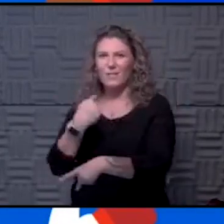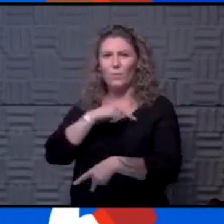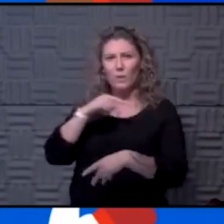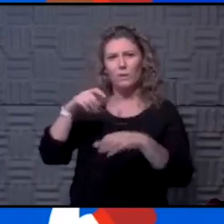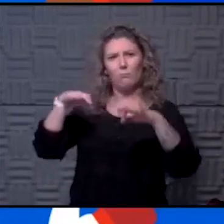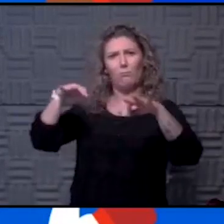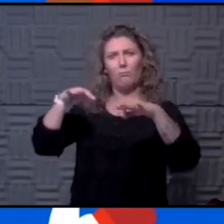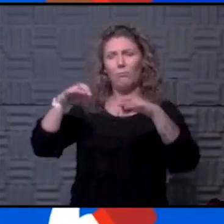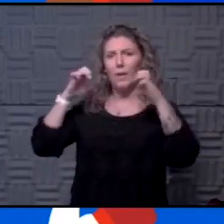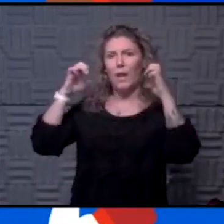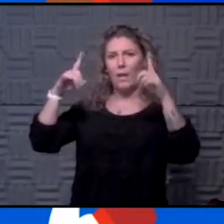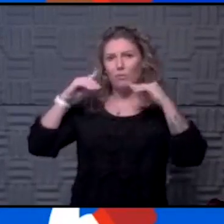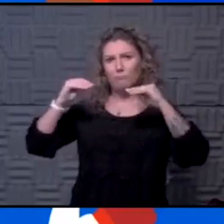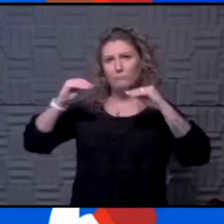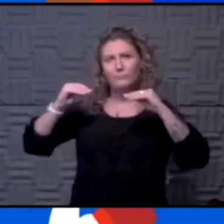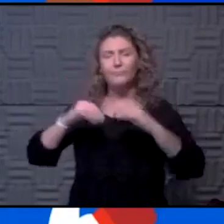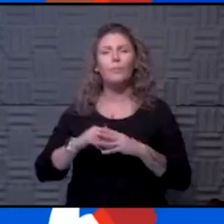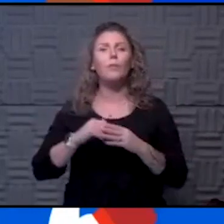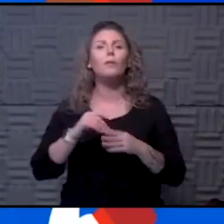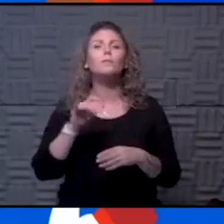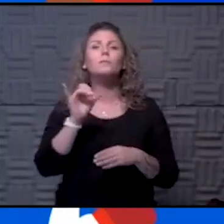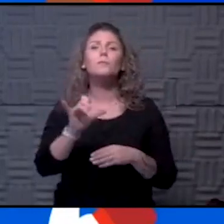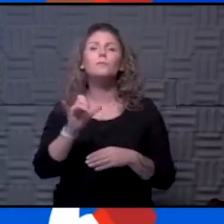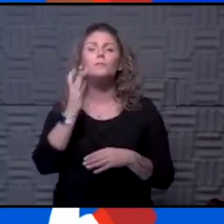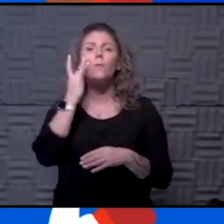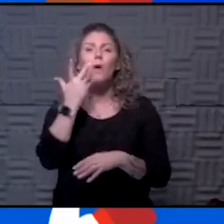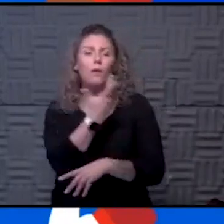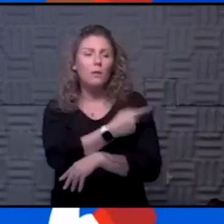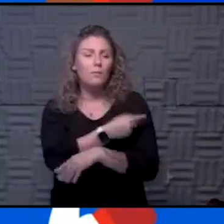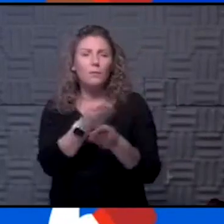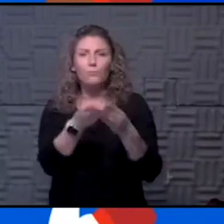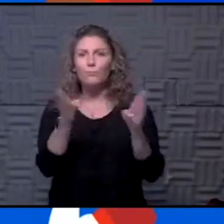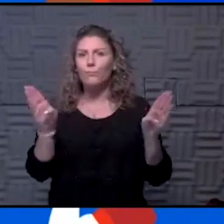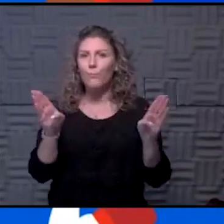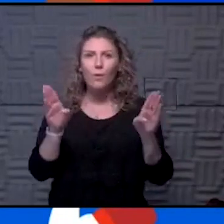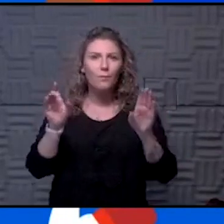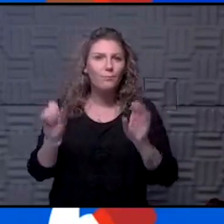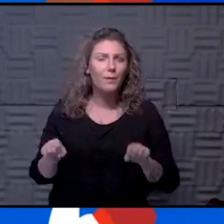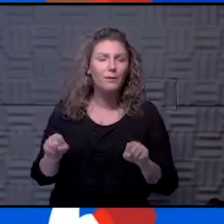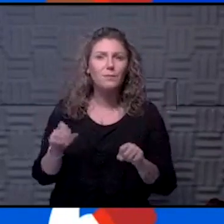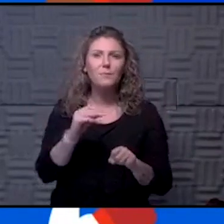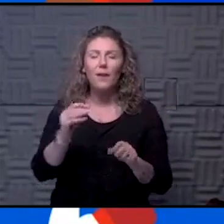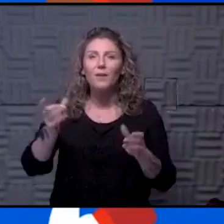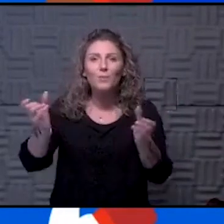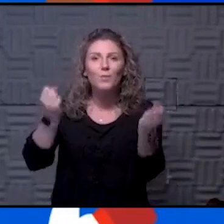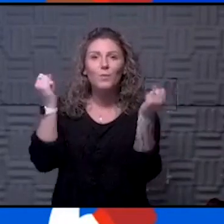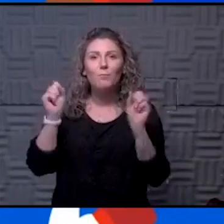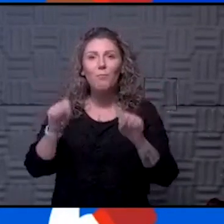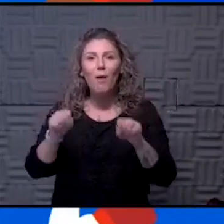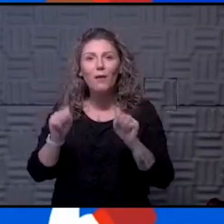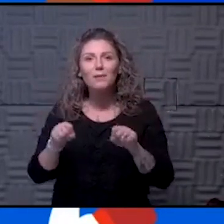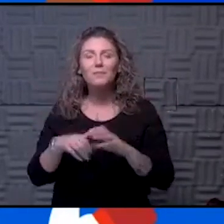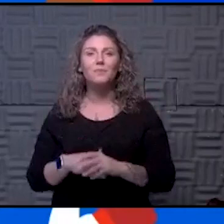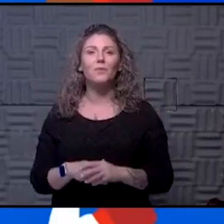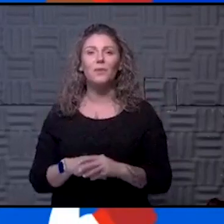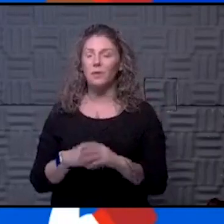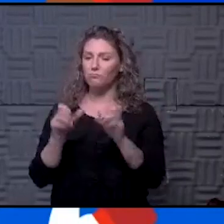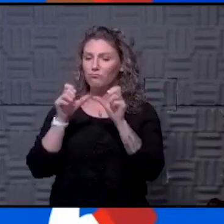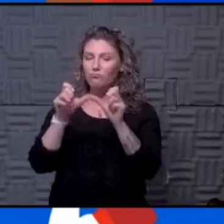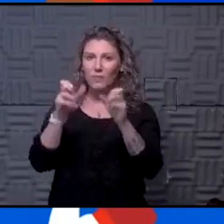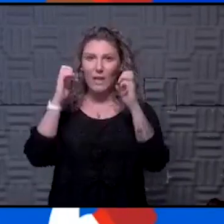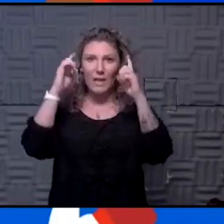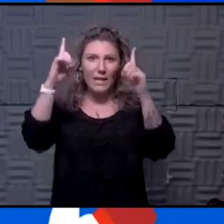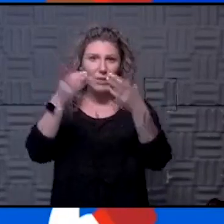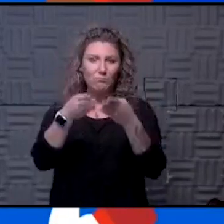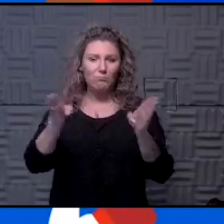is. We are vaccinating as broadly as we can, as quickly as we can, and we're continuing to educate the public